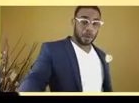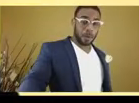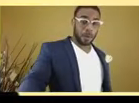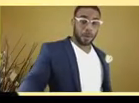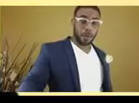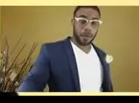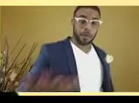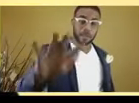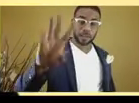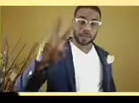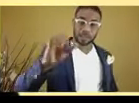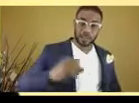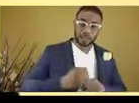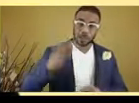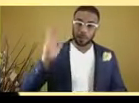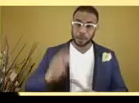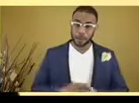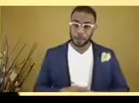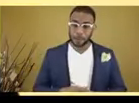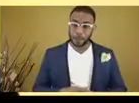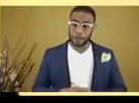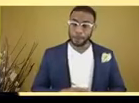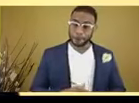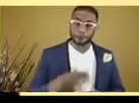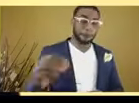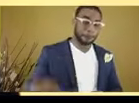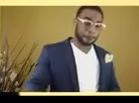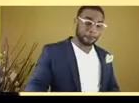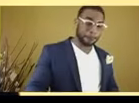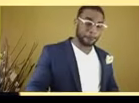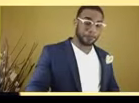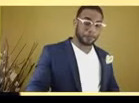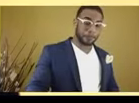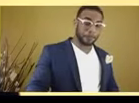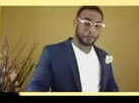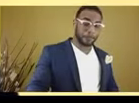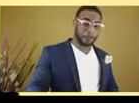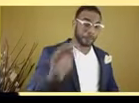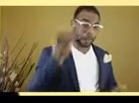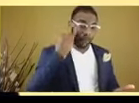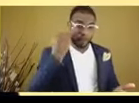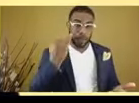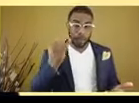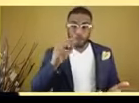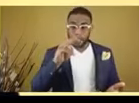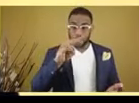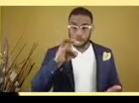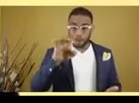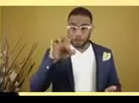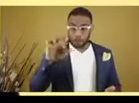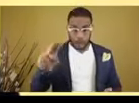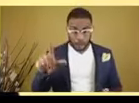56 years ago. And for instance, McConnell